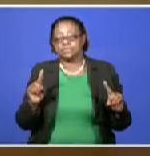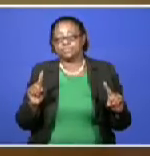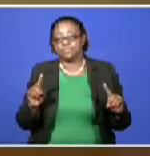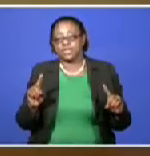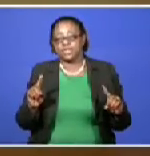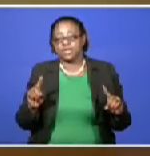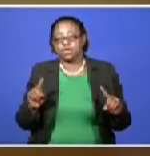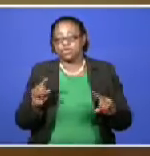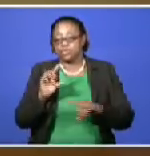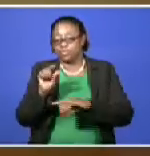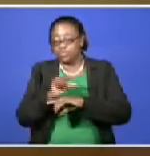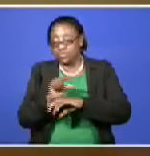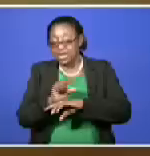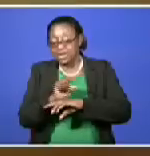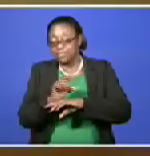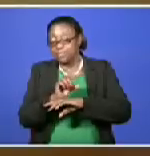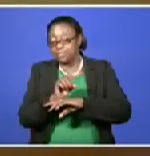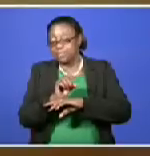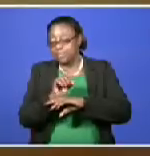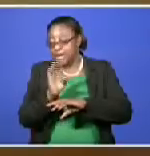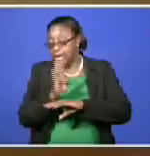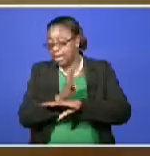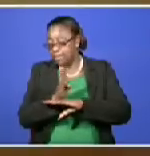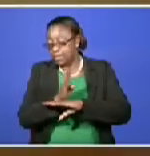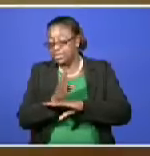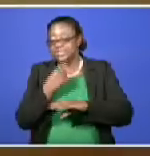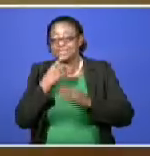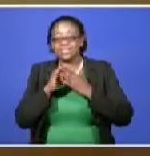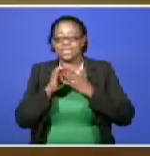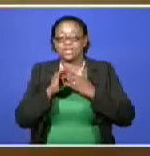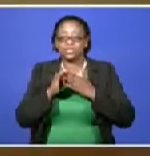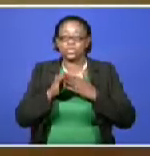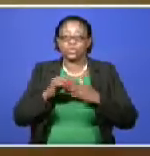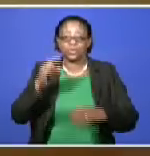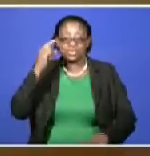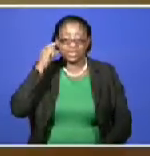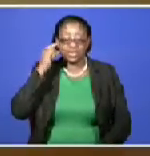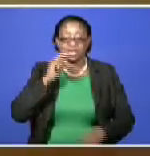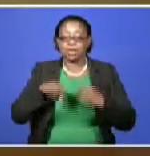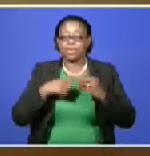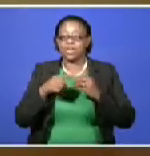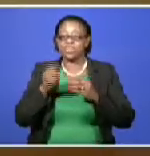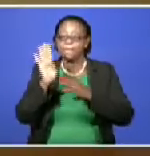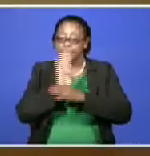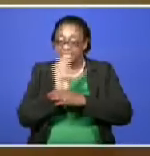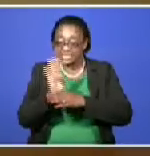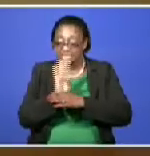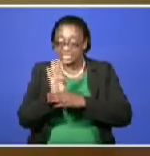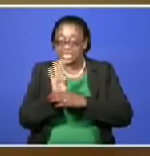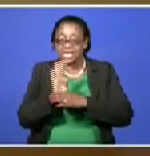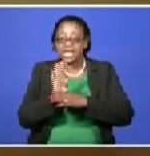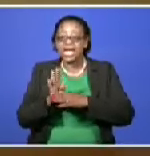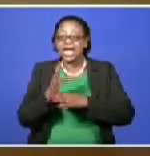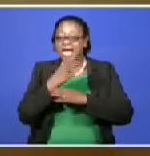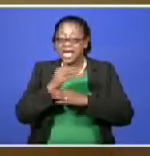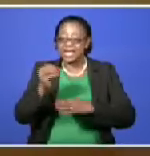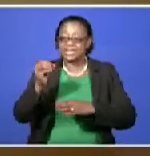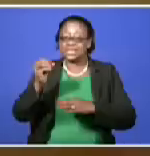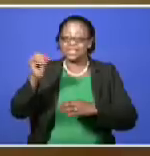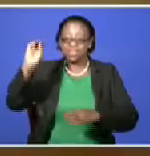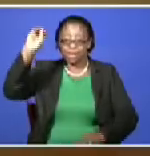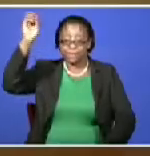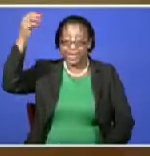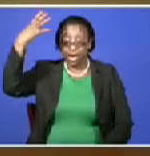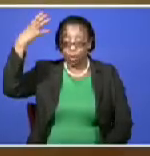from the Grand Bahama economy standpoint, we're very concerned, obviously, for the businesses, and we're also concerned for the power company. And so